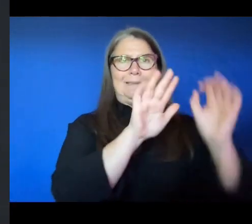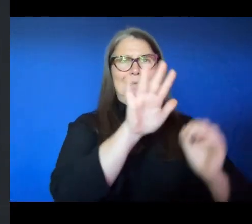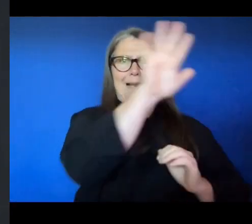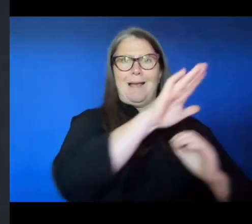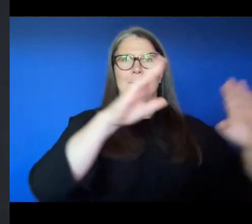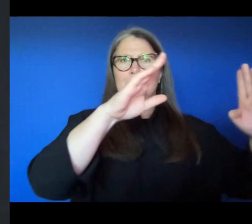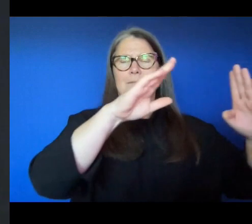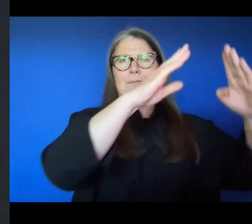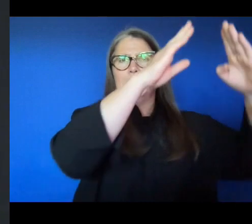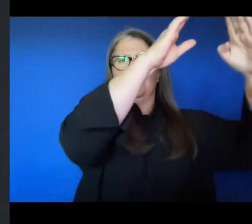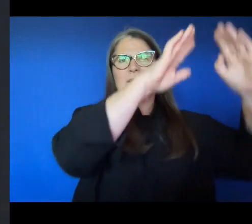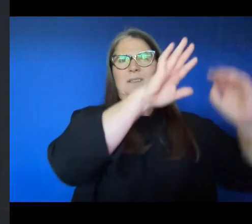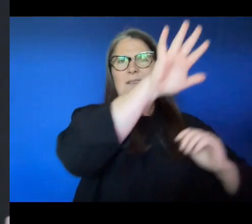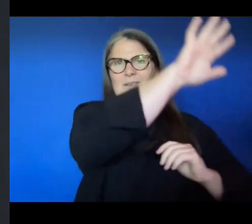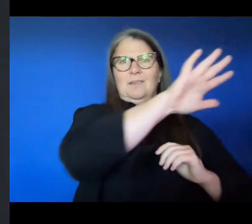Northern Territory border.